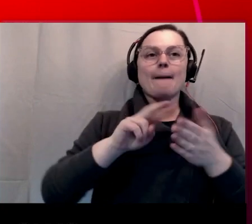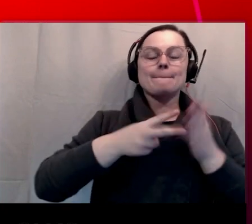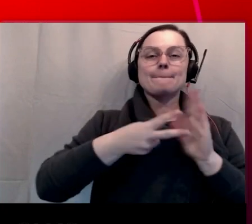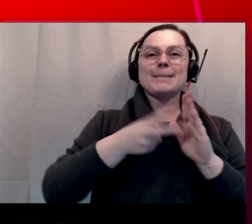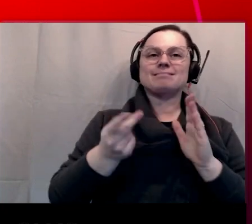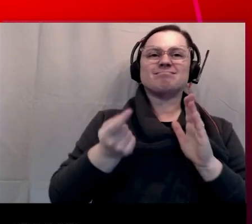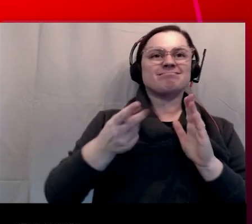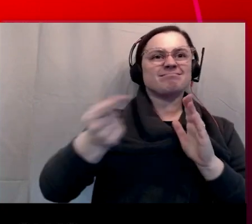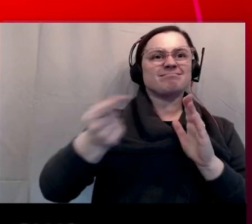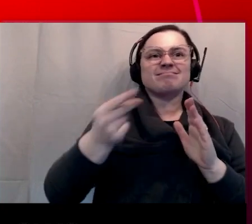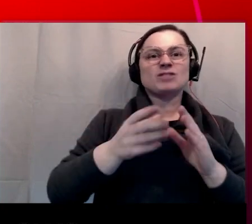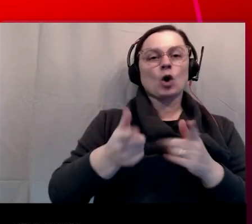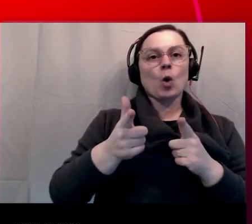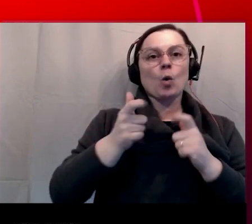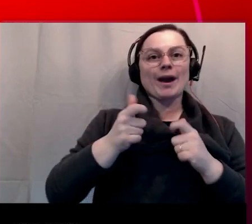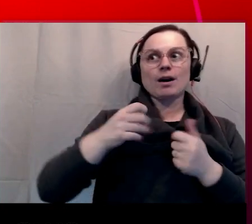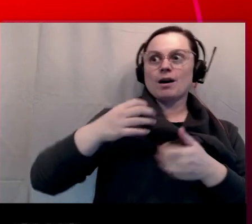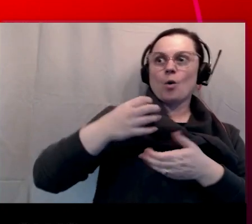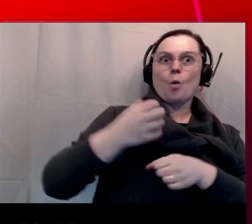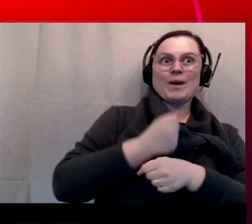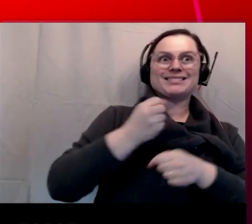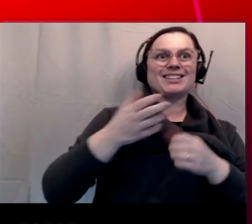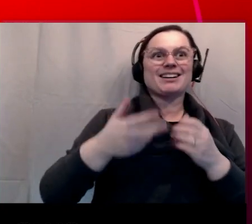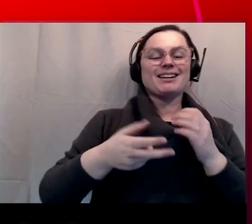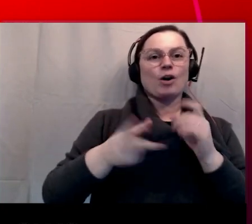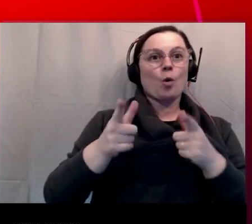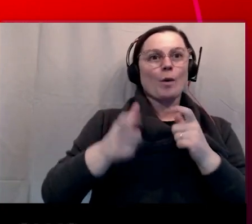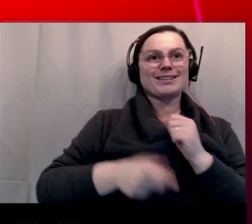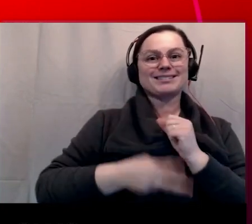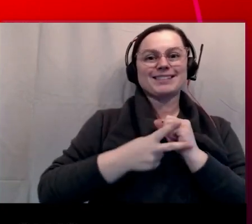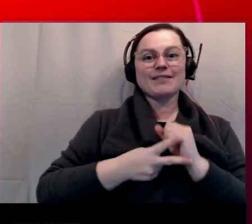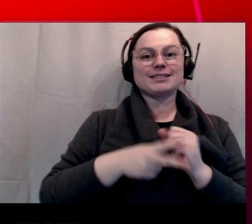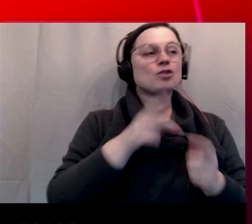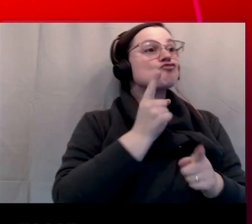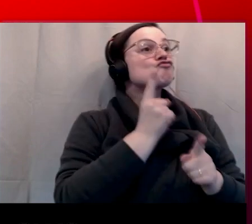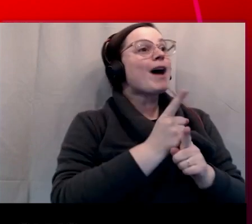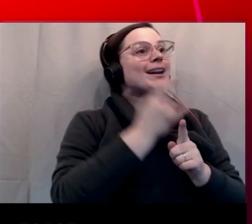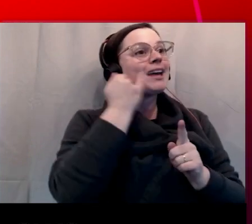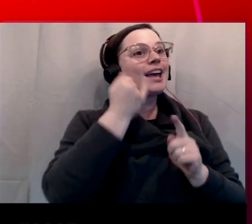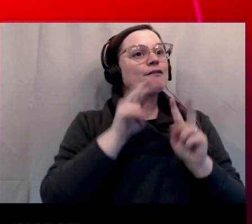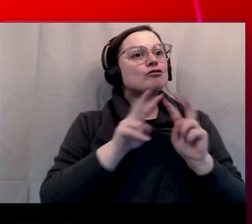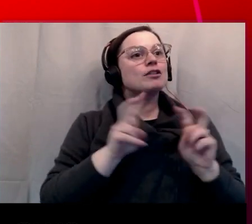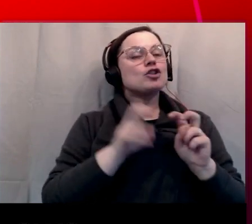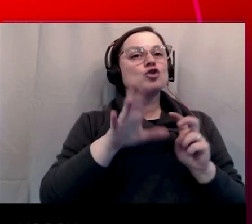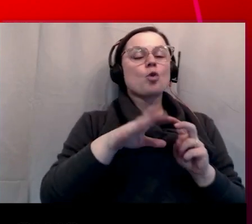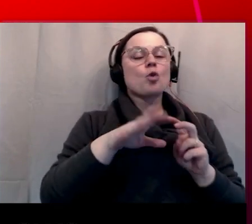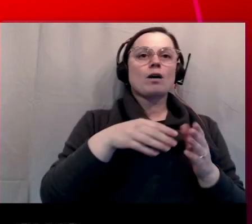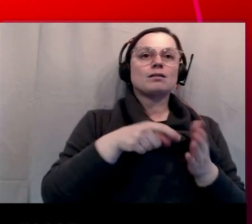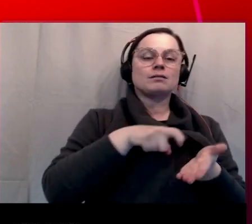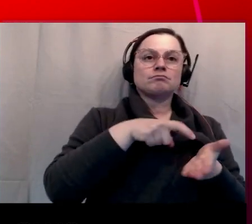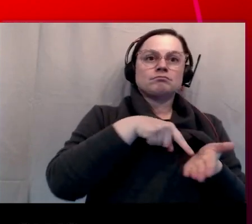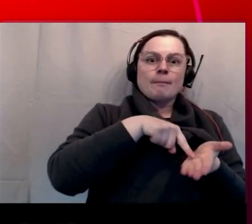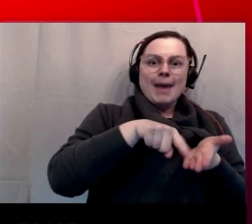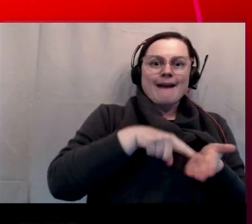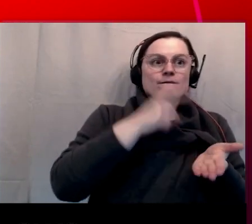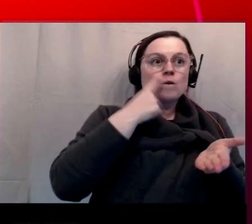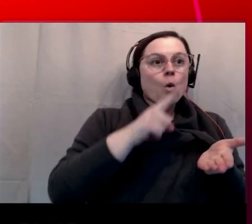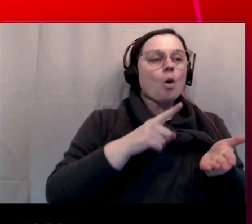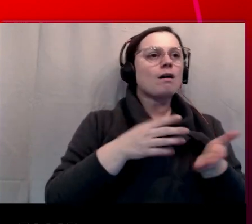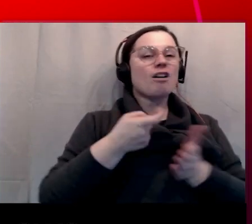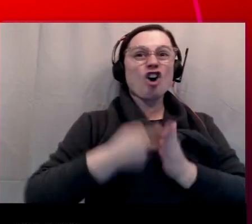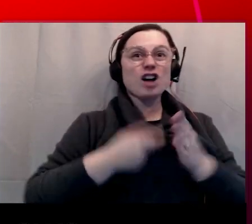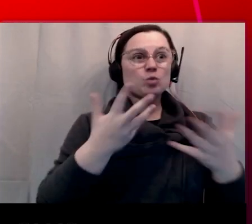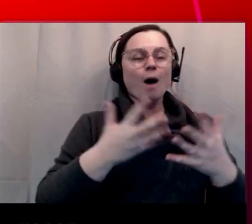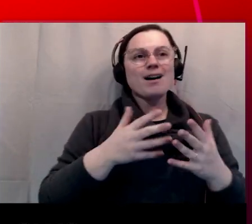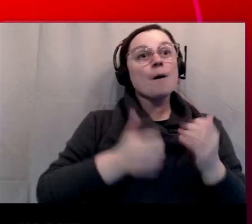manner. Exactly. Actually, if you look at your expenses and your costs, your most expensive resources are your people. You want to put them on